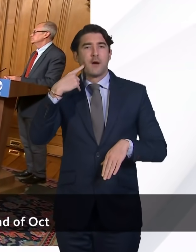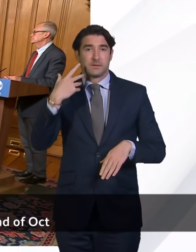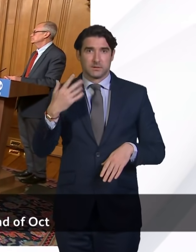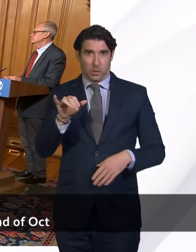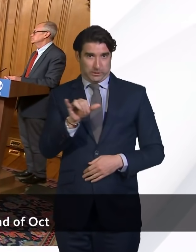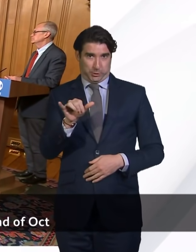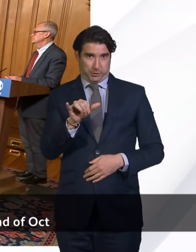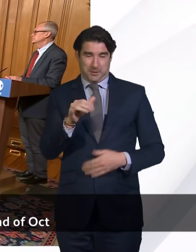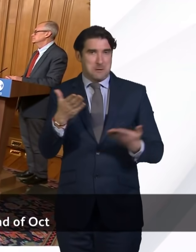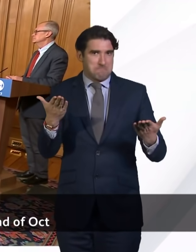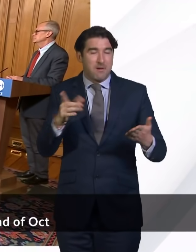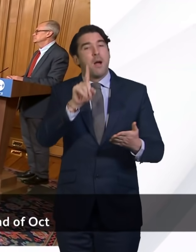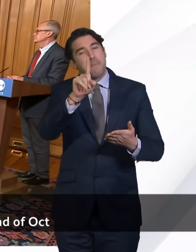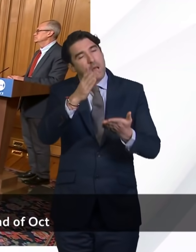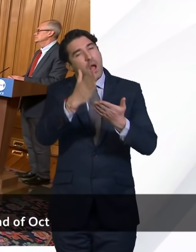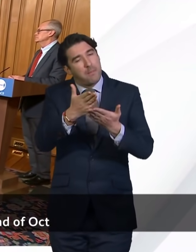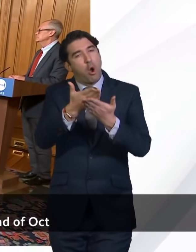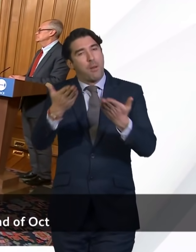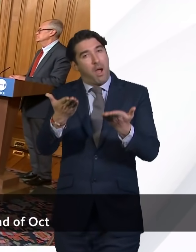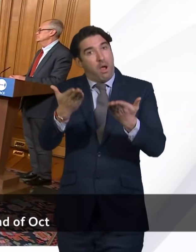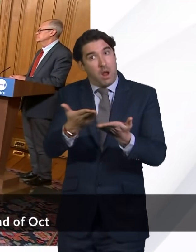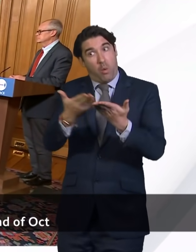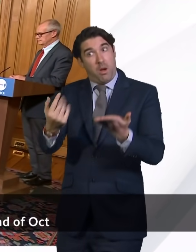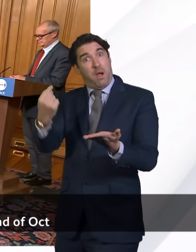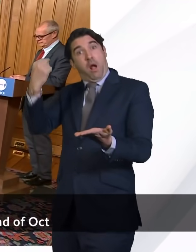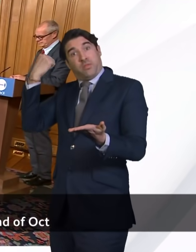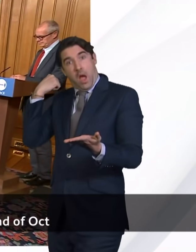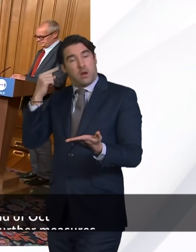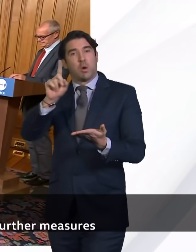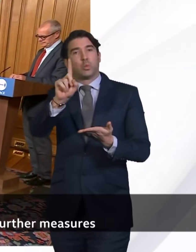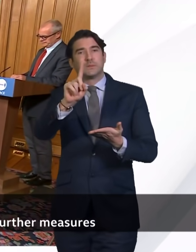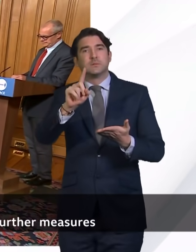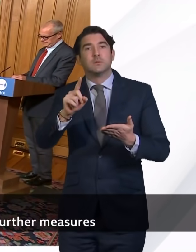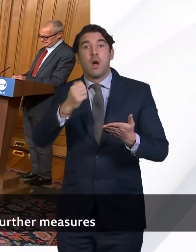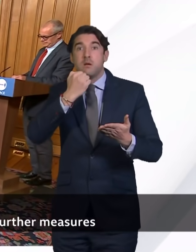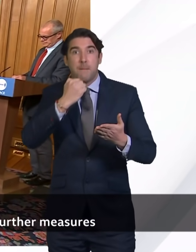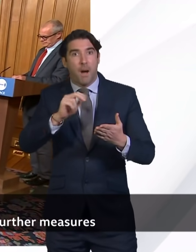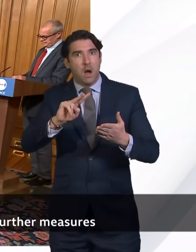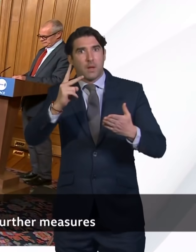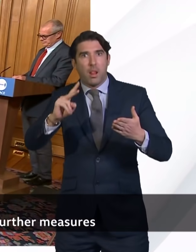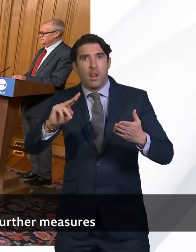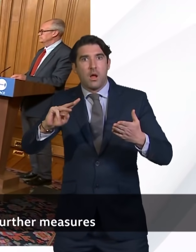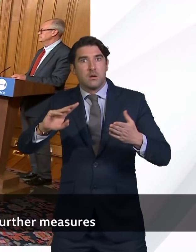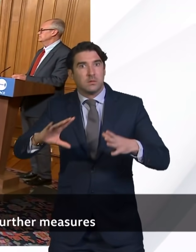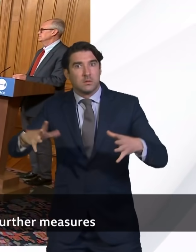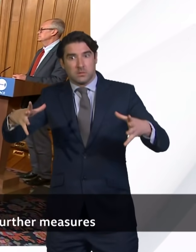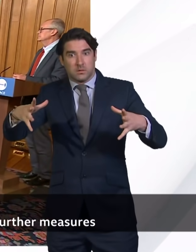how fast the doubling was occurring at that stage. And it's very important we don't do that a second time, because once exponential growth starts,